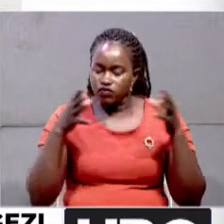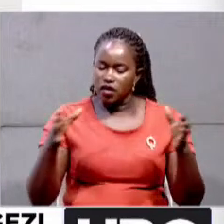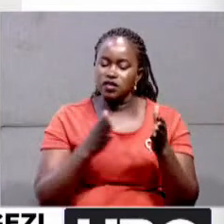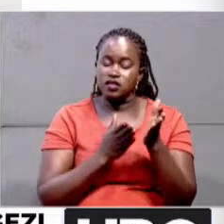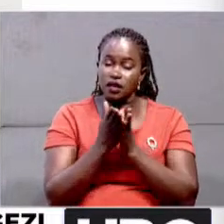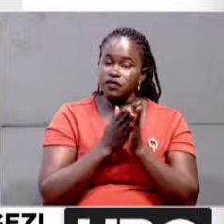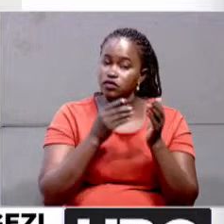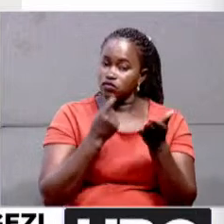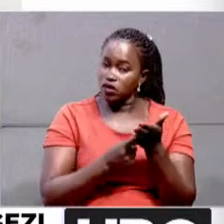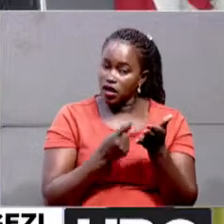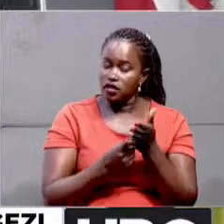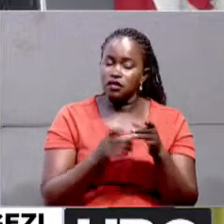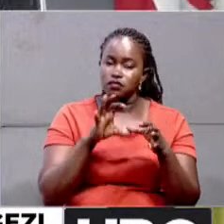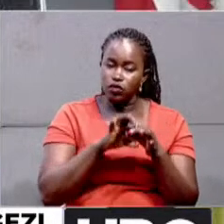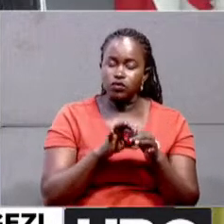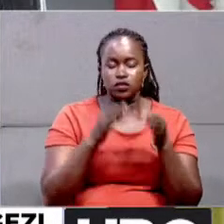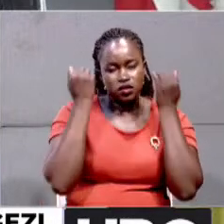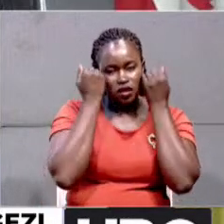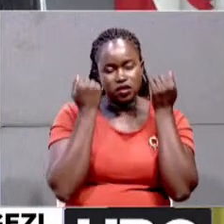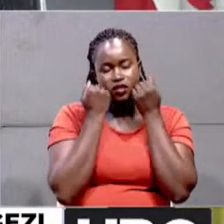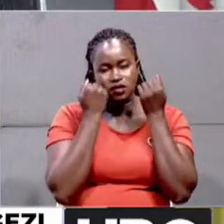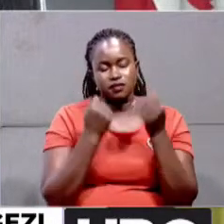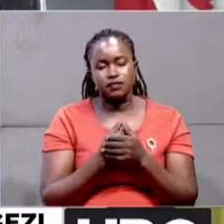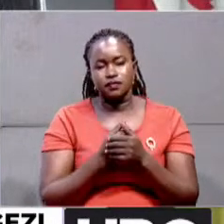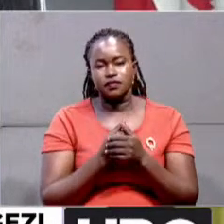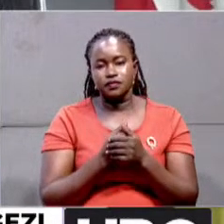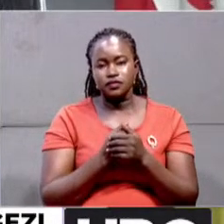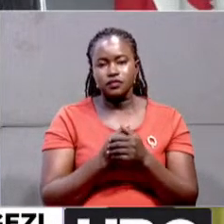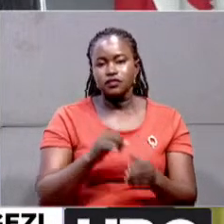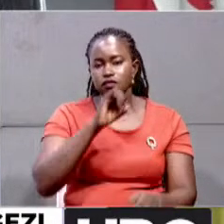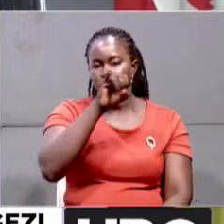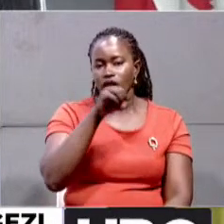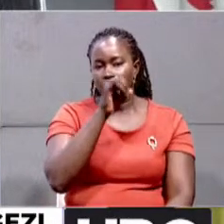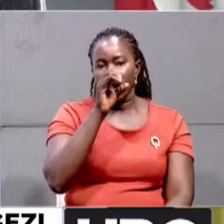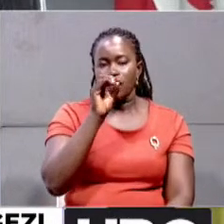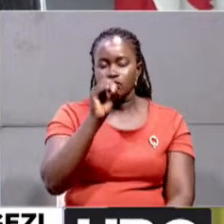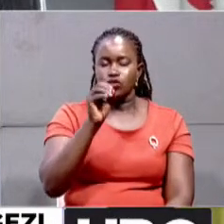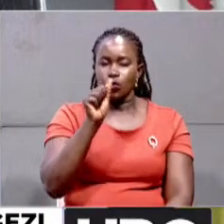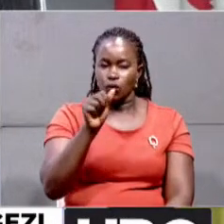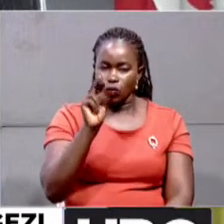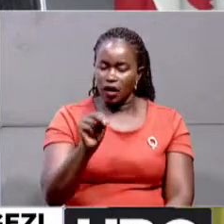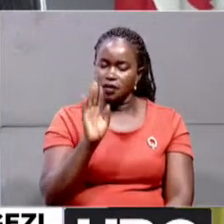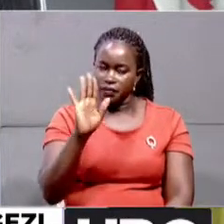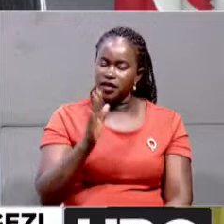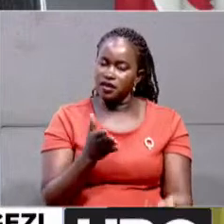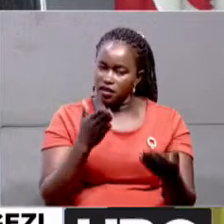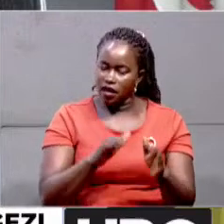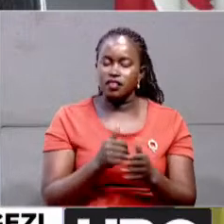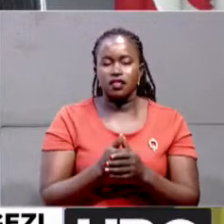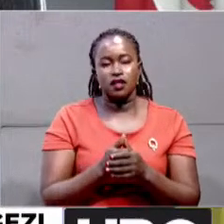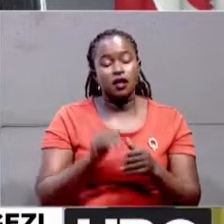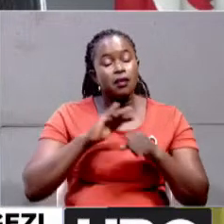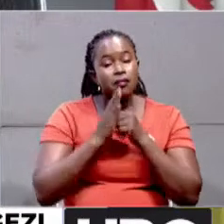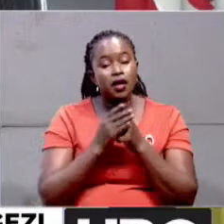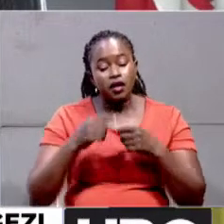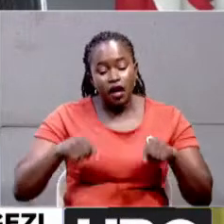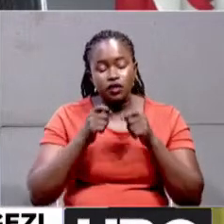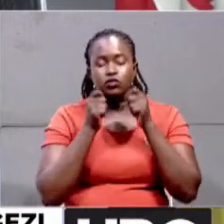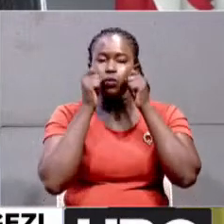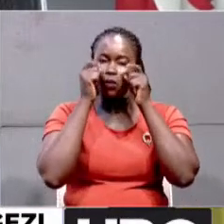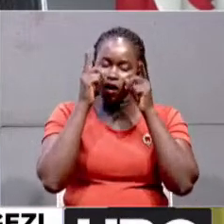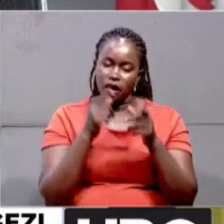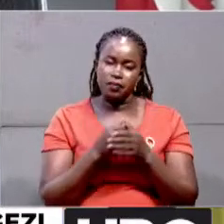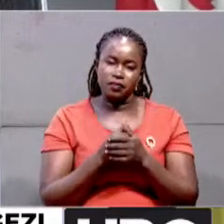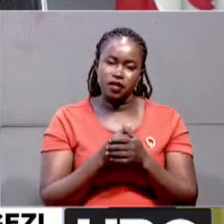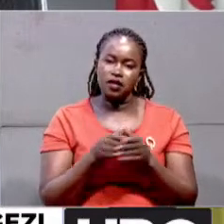in regard to criminal justice. Because Joan's death woke us up as an office, we would always walk